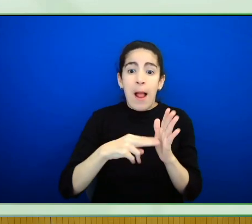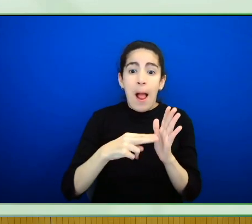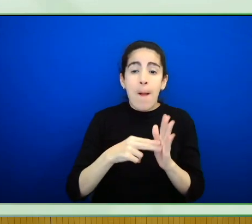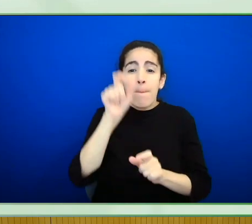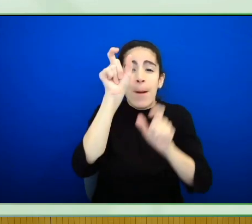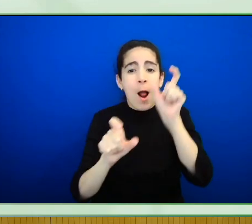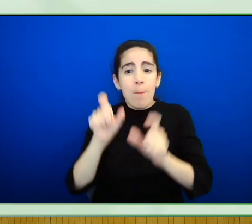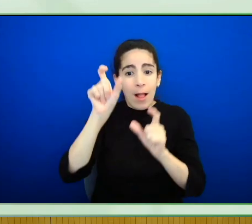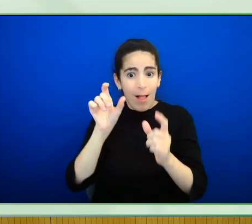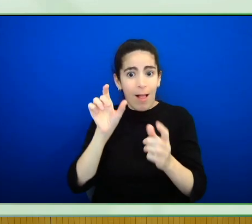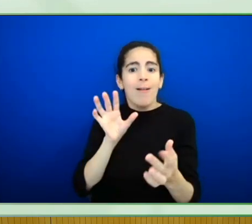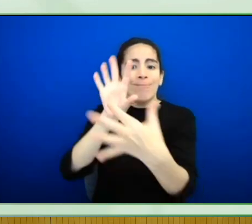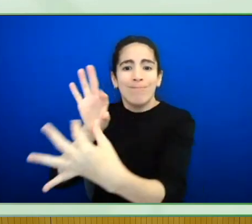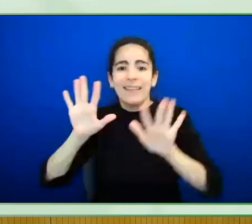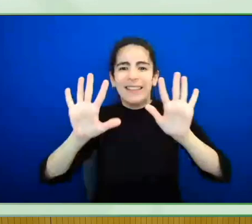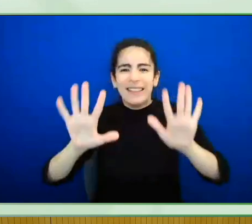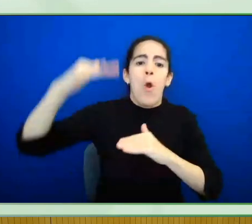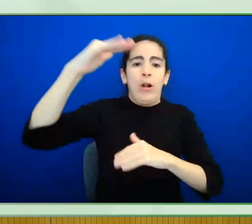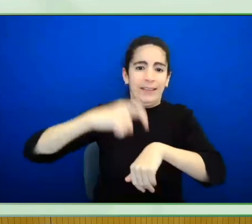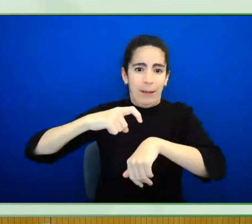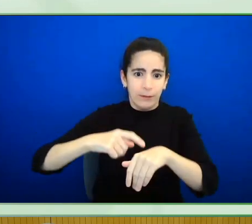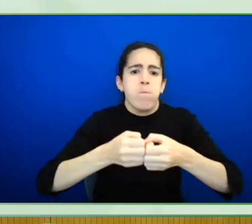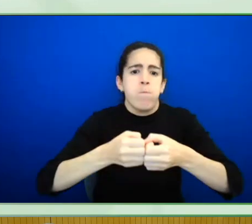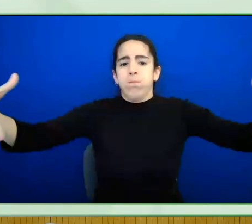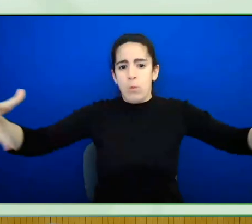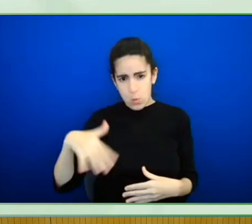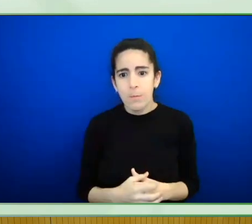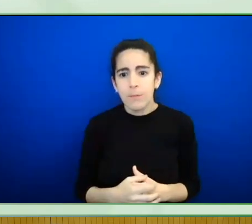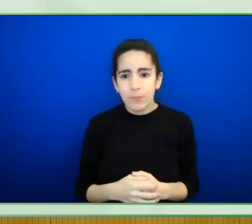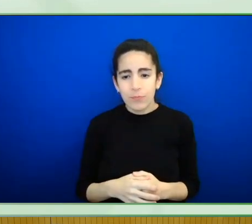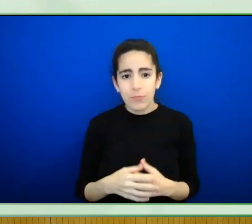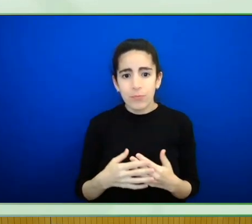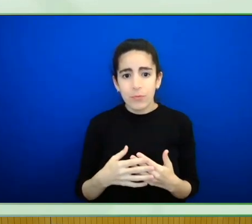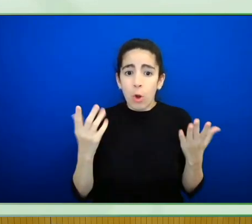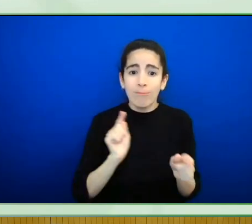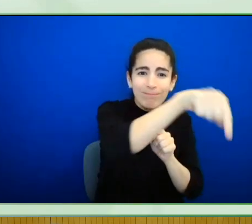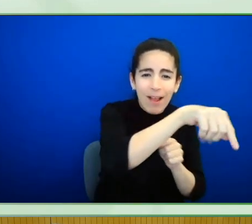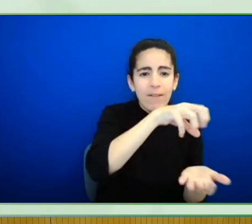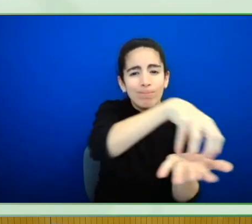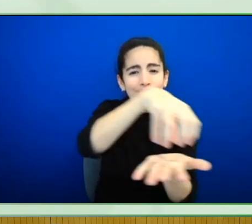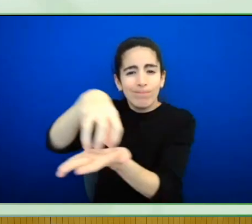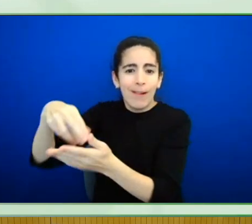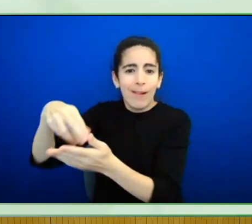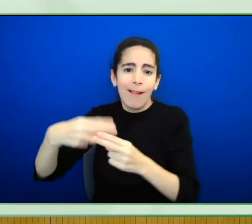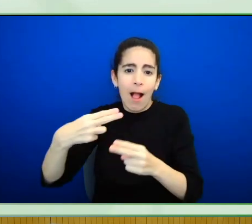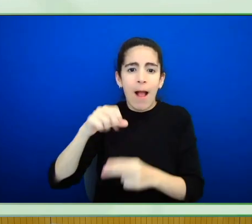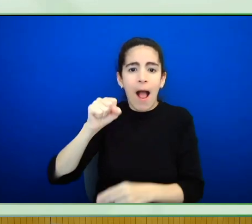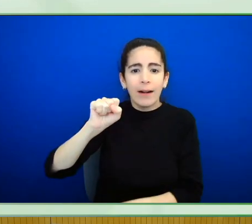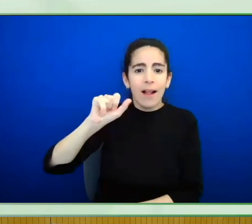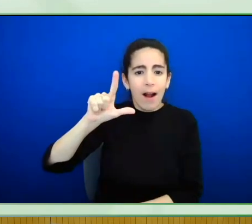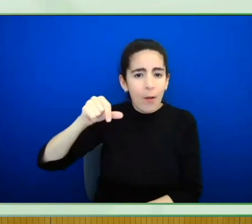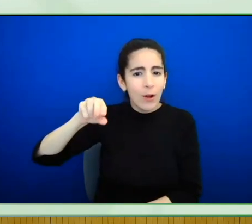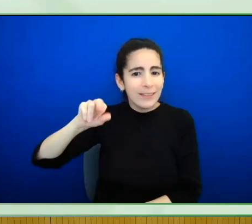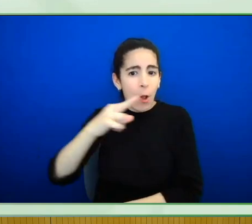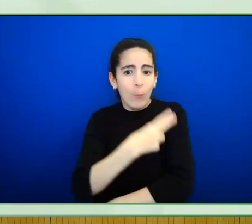the district headquarters hospital. And the cost of their treatment is 6 times lower as compared to areas where